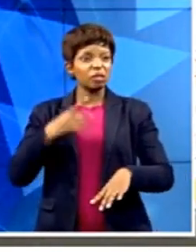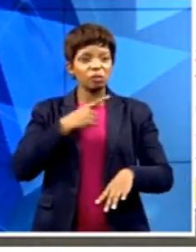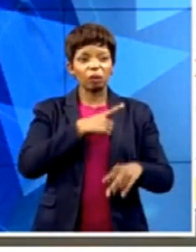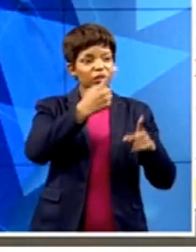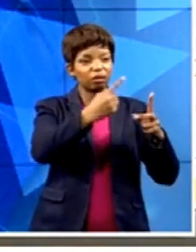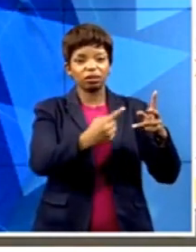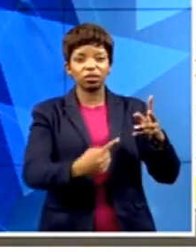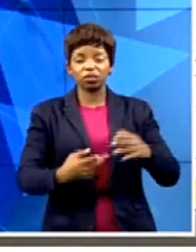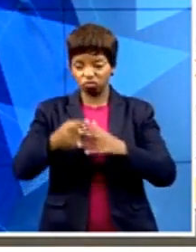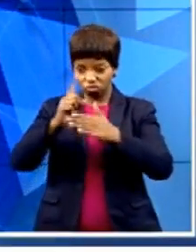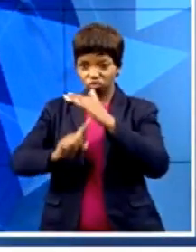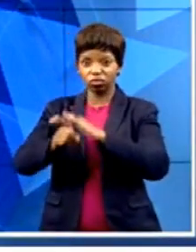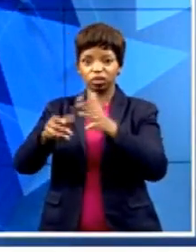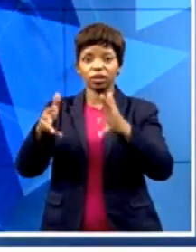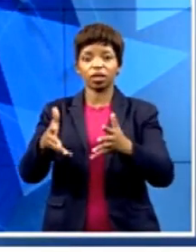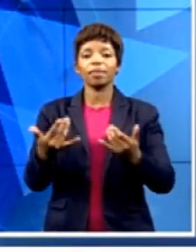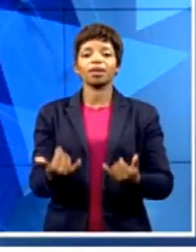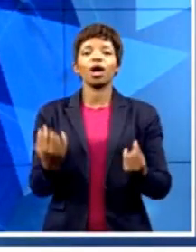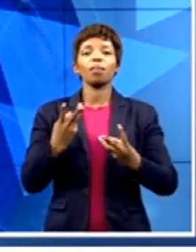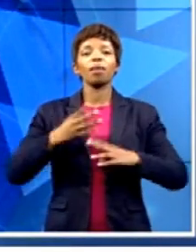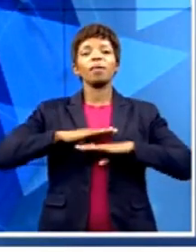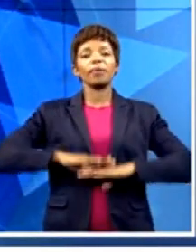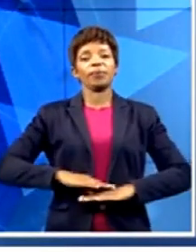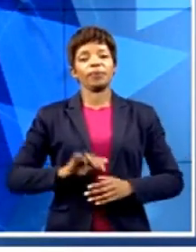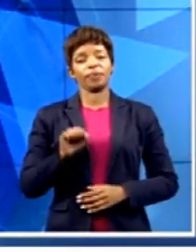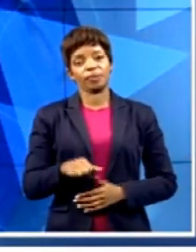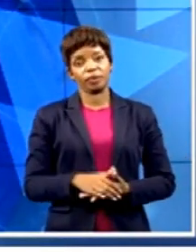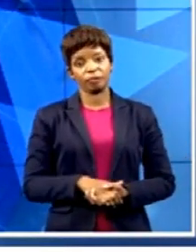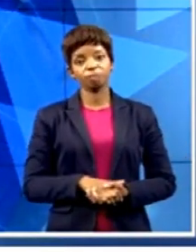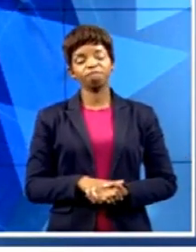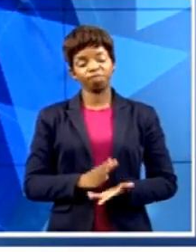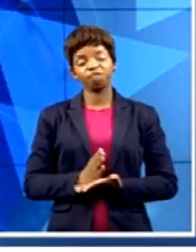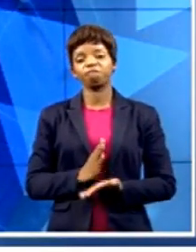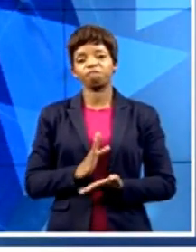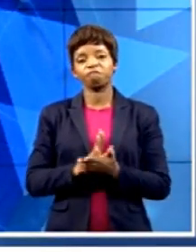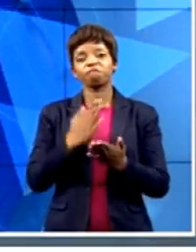at ease indeed. Thank you very much indeed, Hasina. Hasina Gori there live for us in Yeoville.